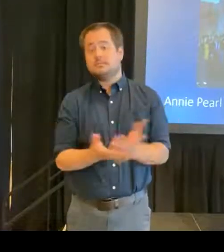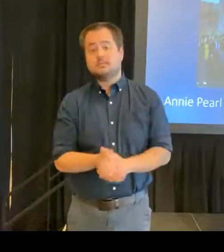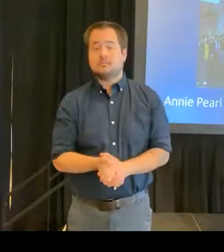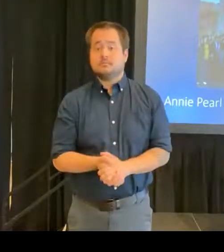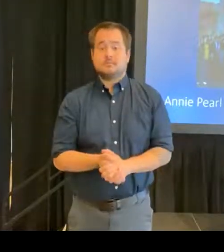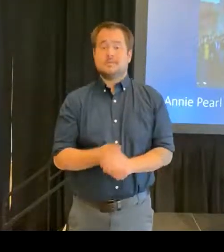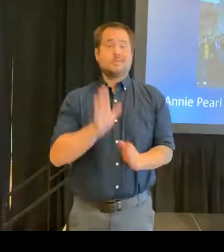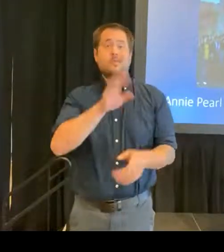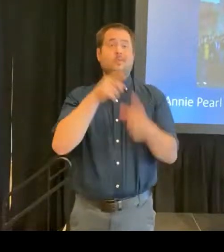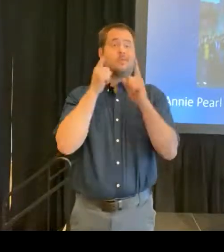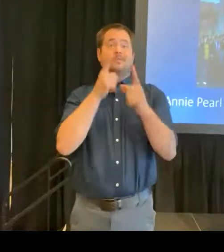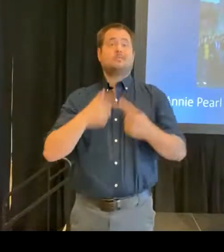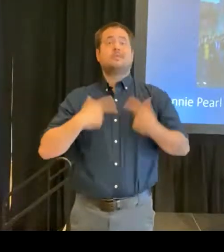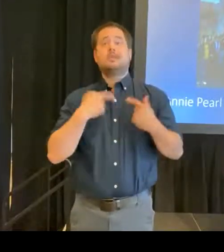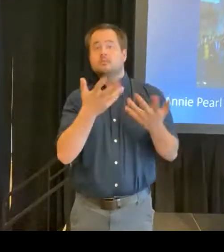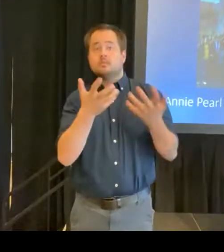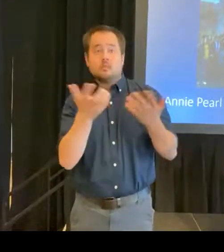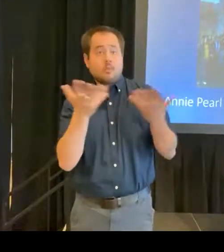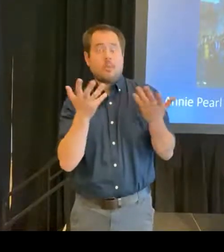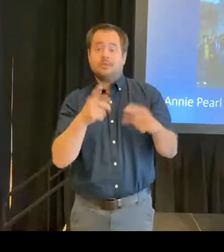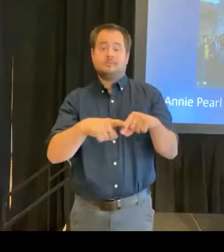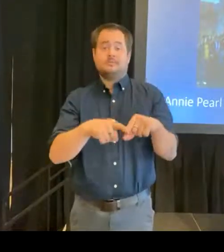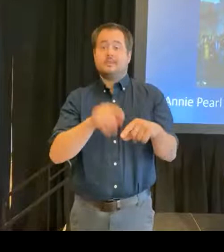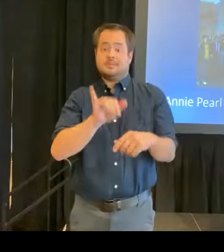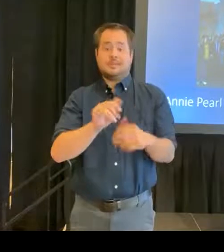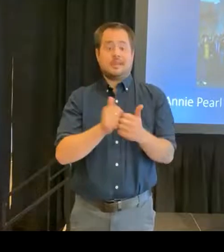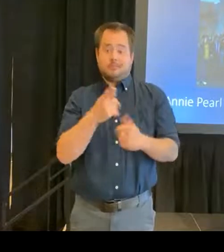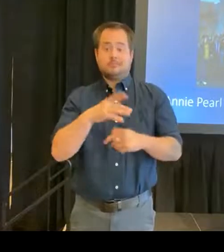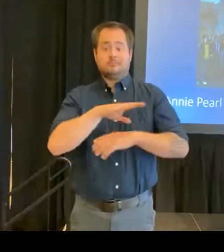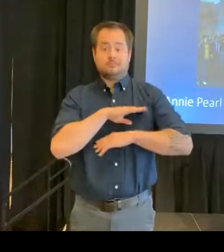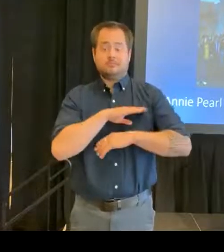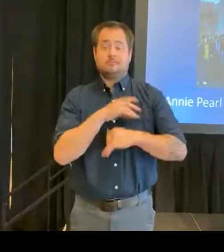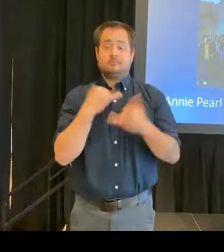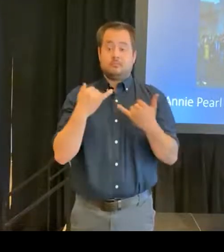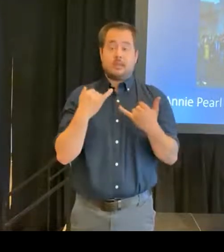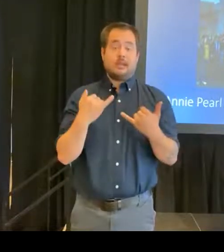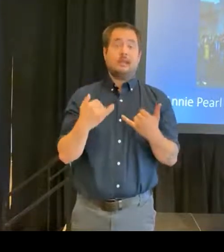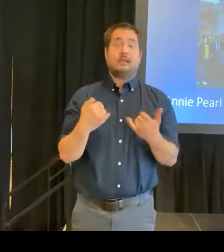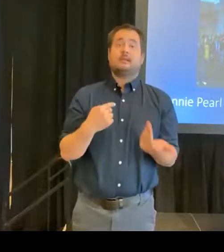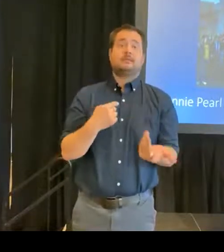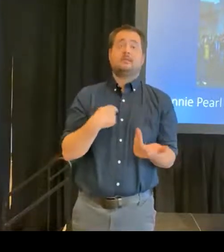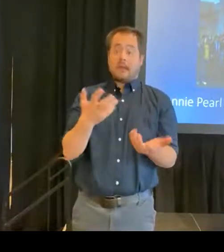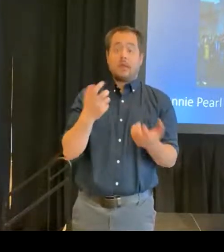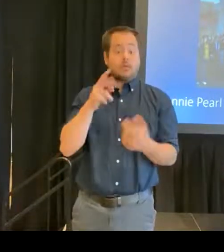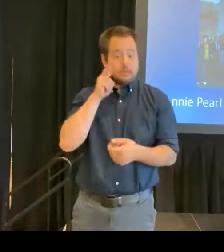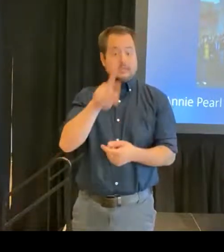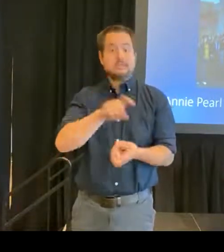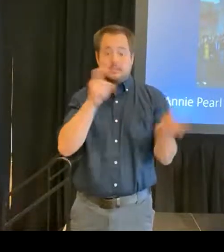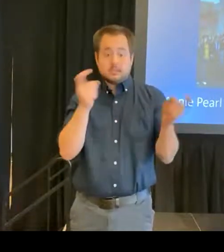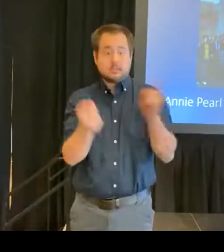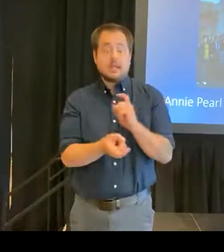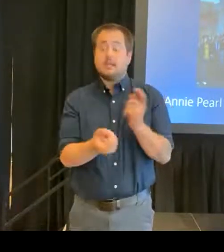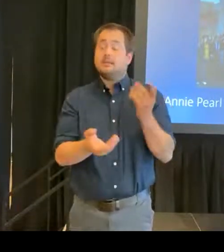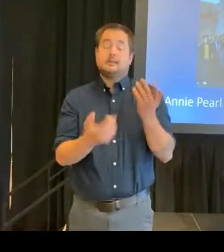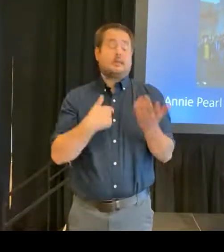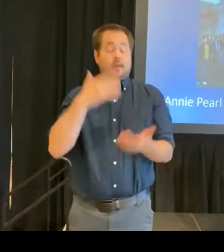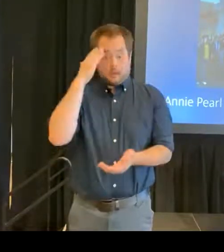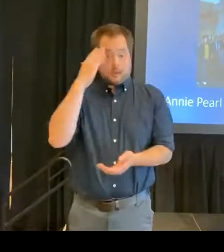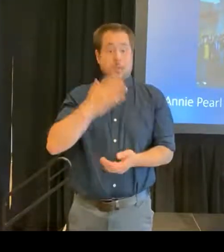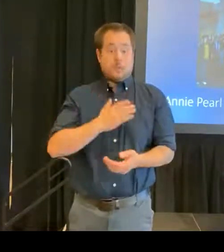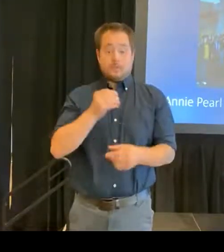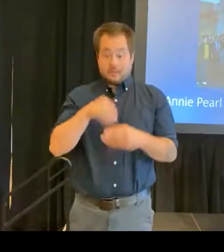in life. Right now, I like to see changes. I know I probably won't ever see it complete in